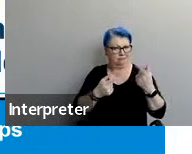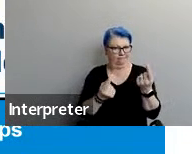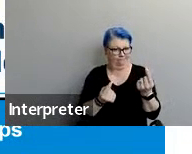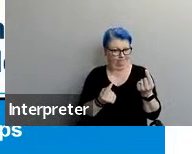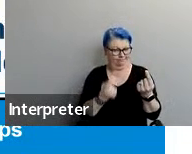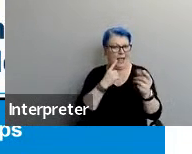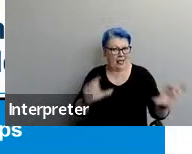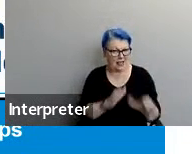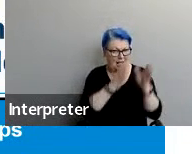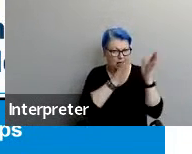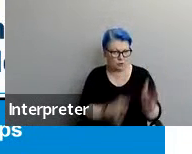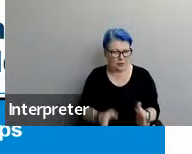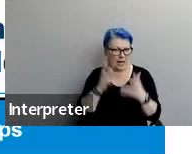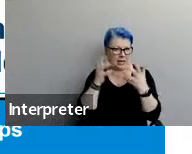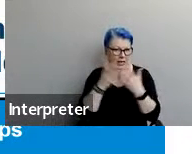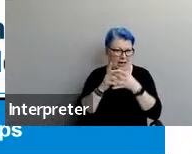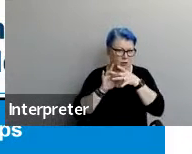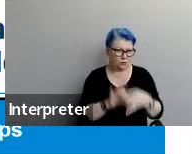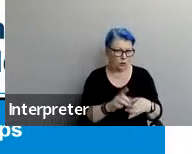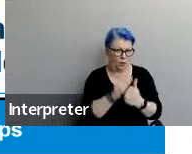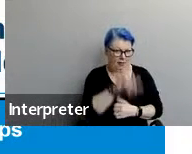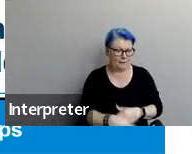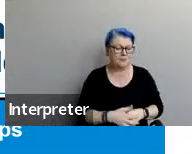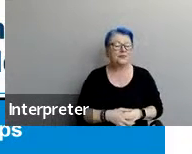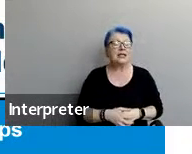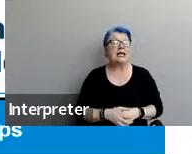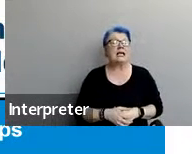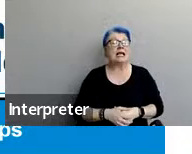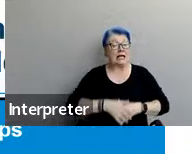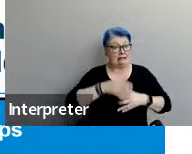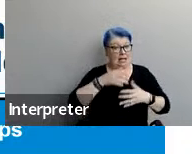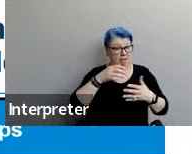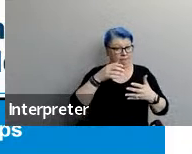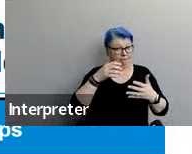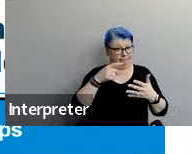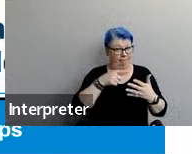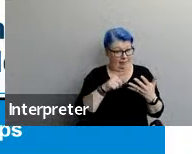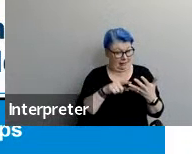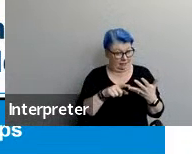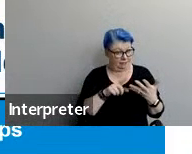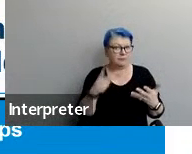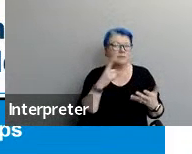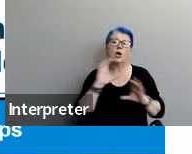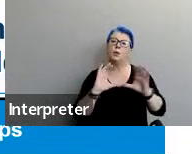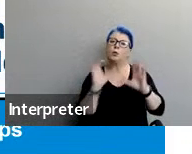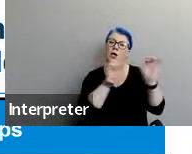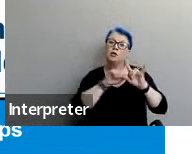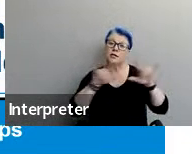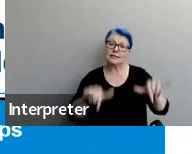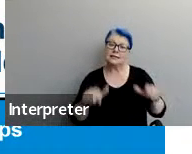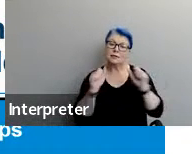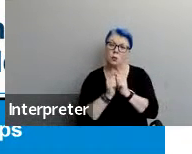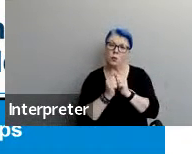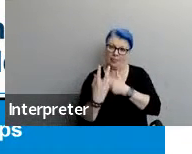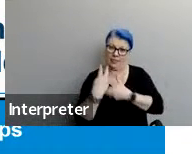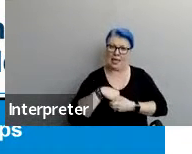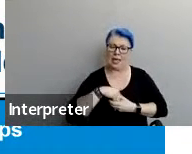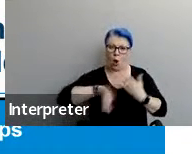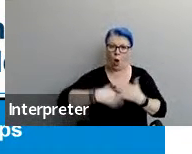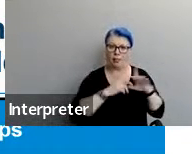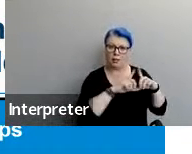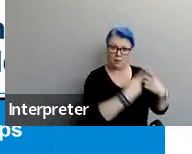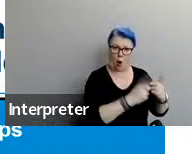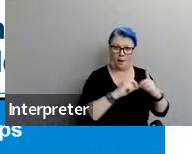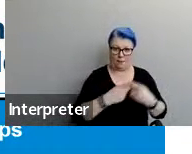that. Our last strategy in this goal is the communication systems amongst departments, so making sure